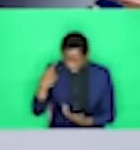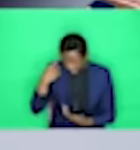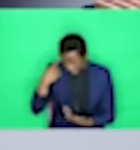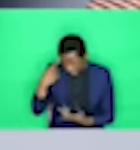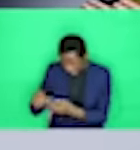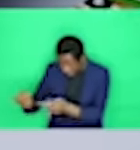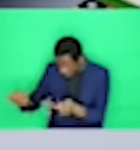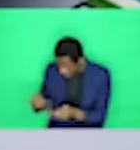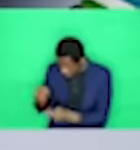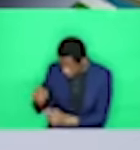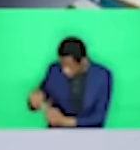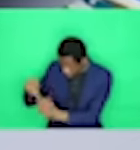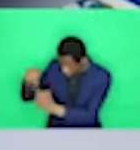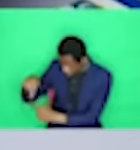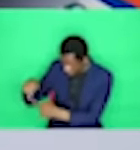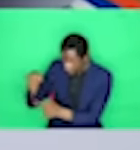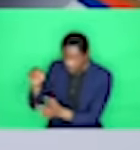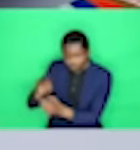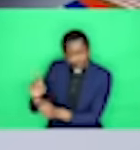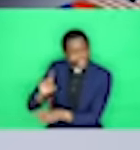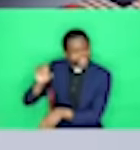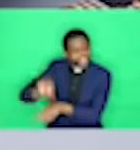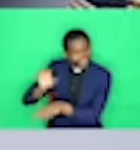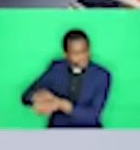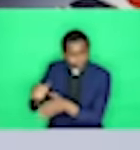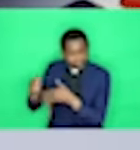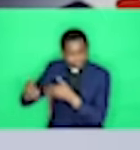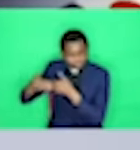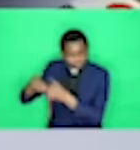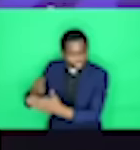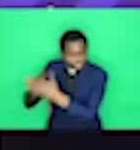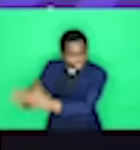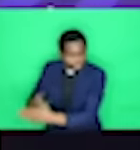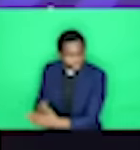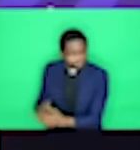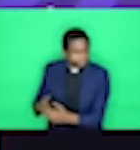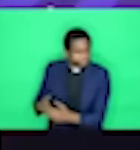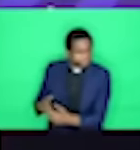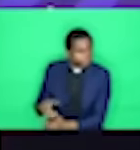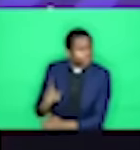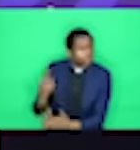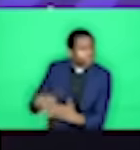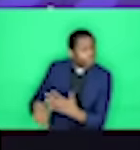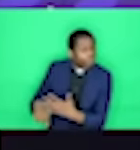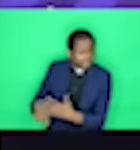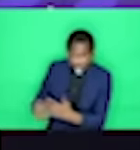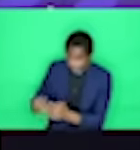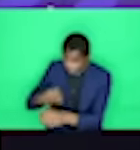really champion the cause is the transformation of nations.